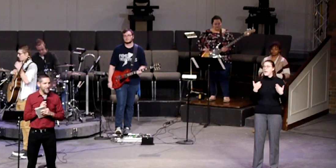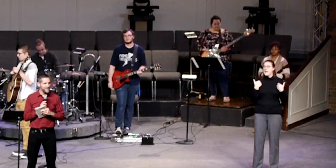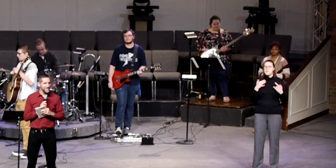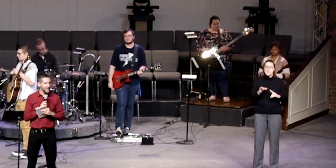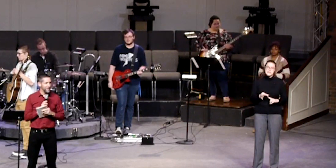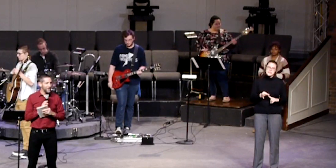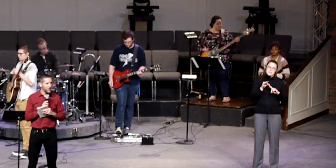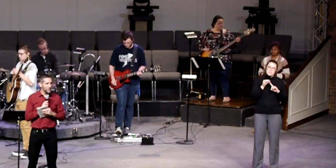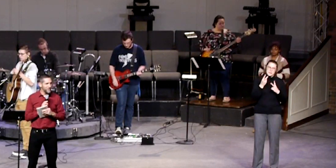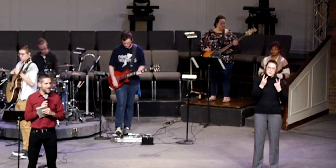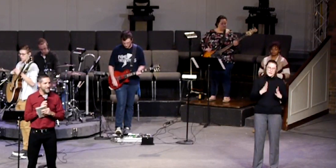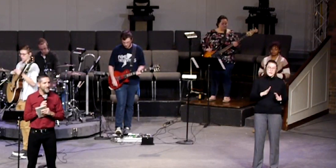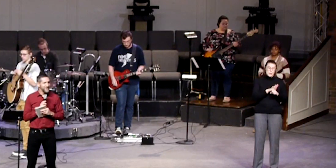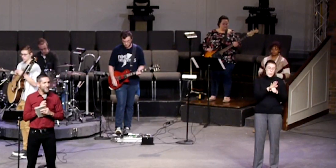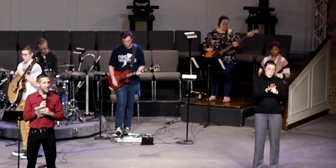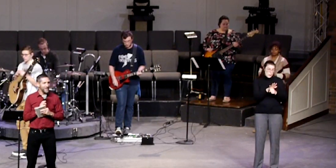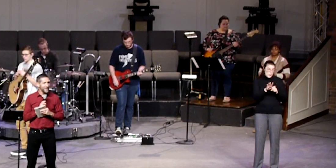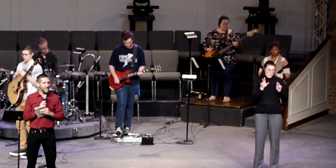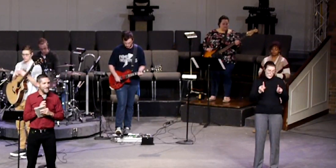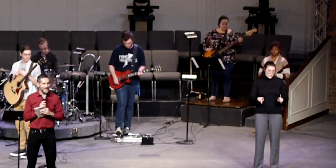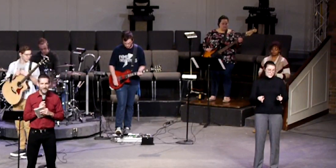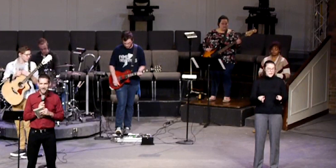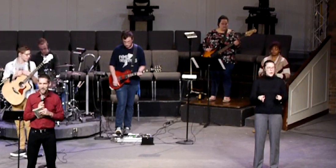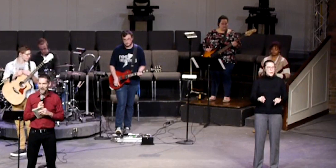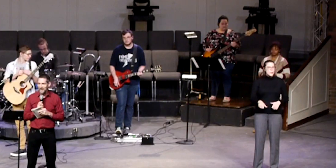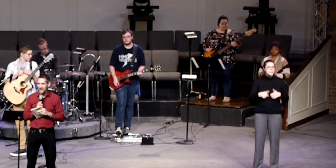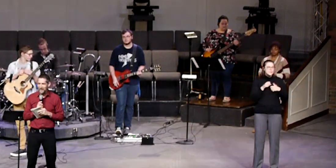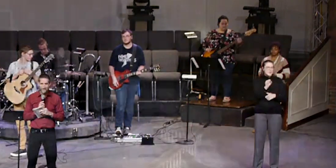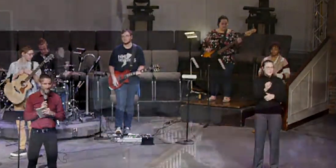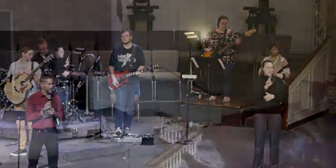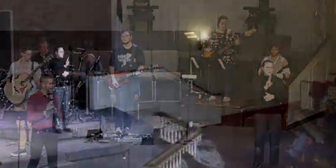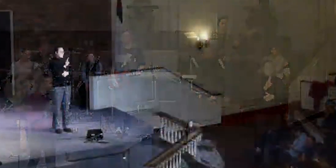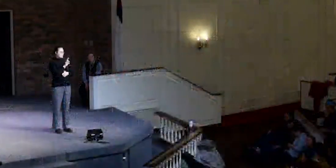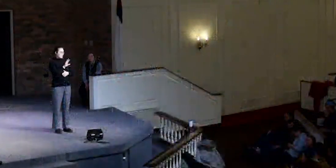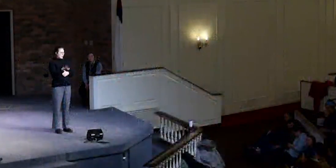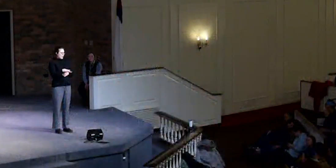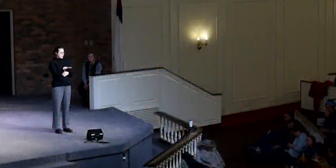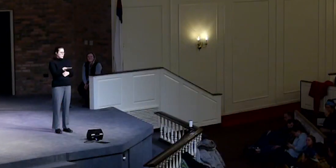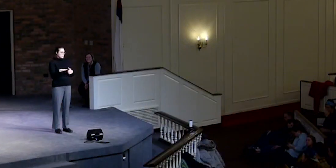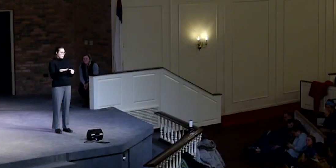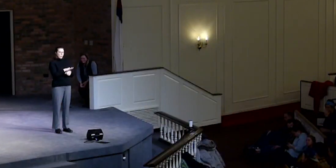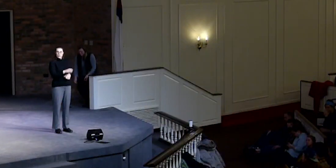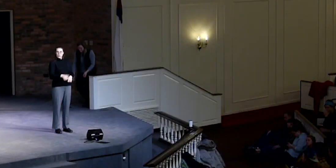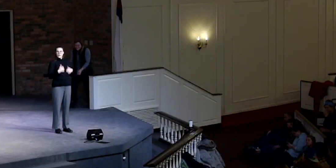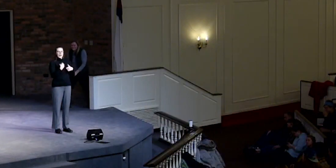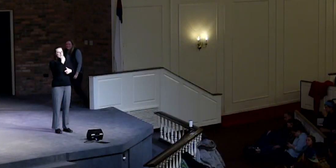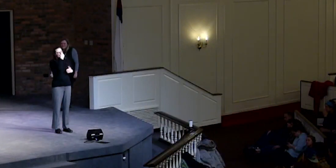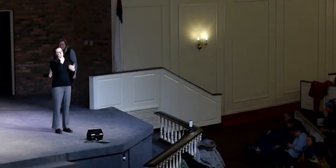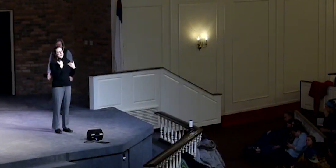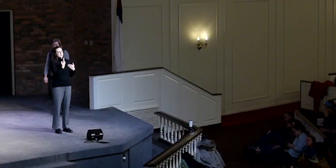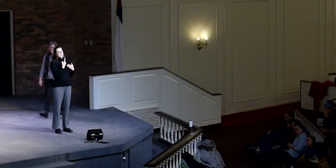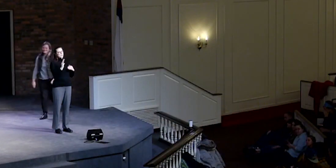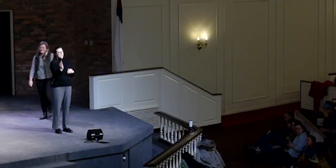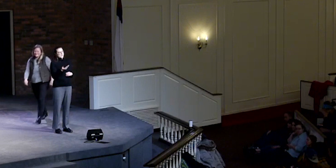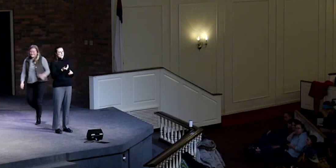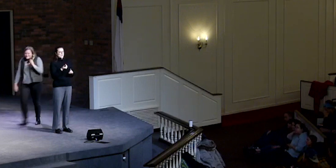very special guest, a local person who has lived in Spring Arbor area all of his life, but I think we've got someone who's going to introduce